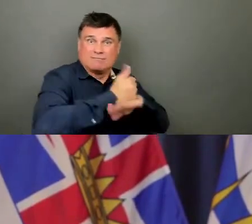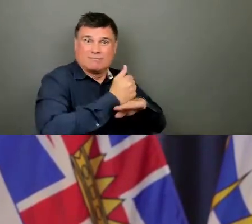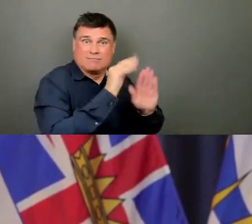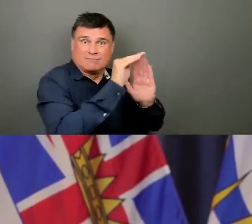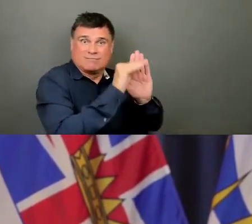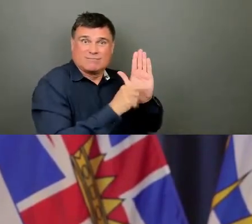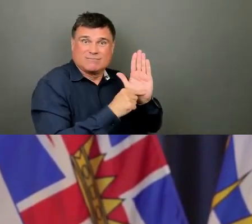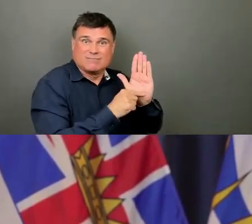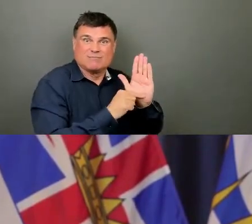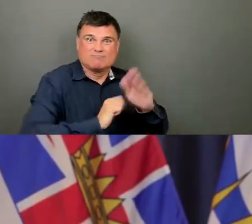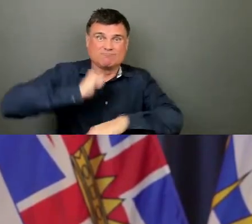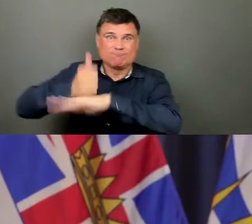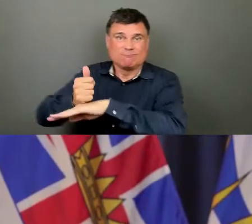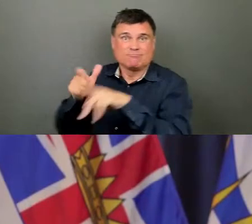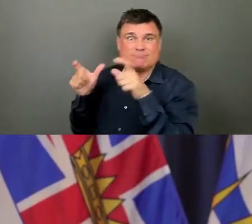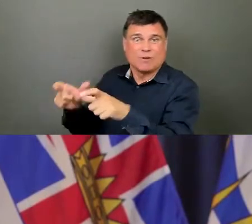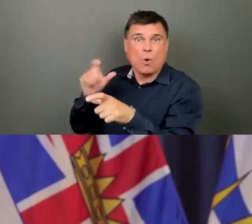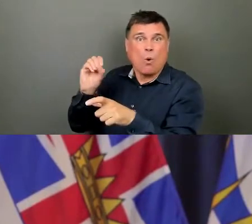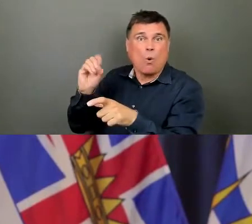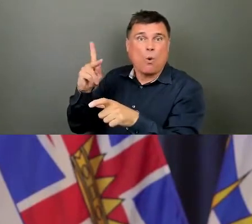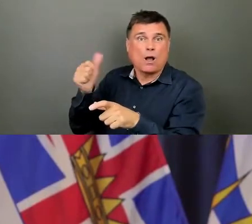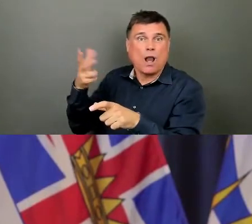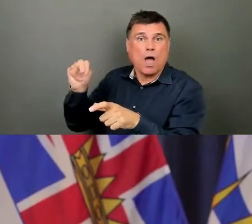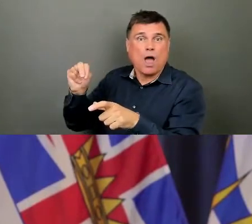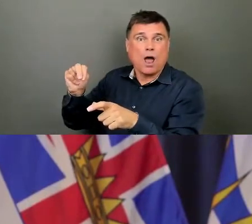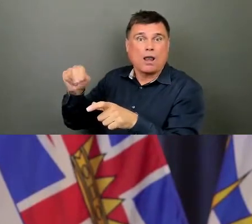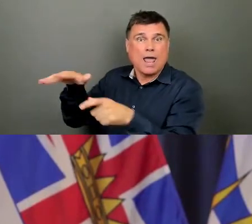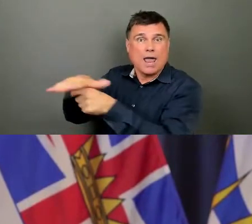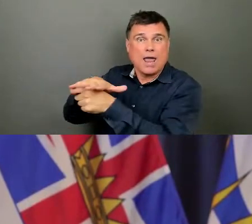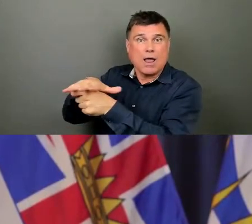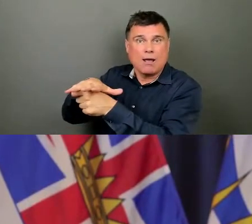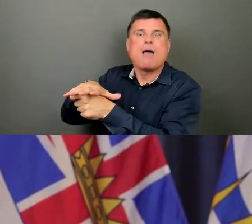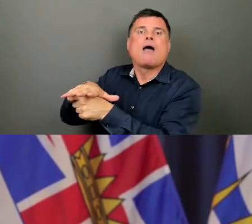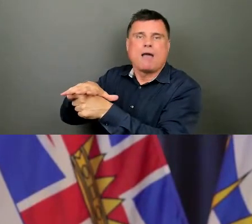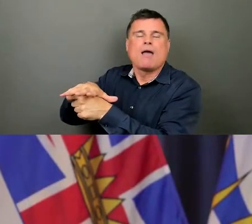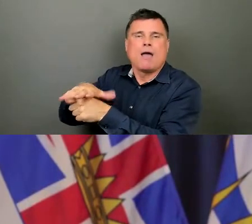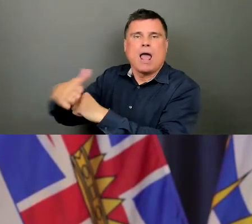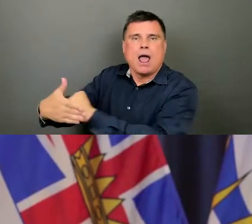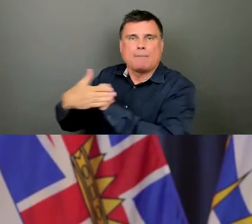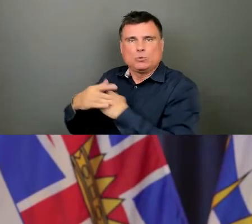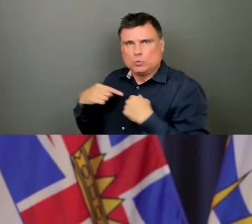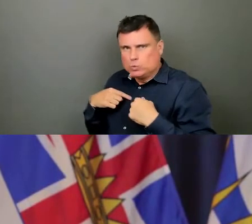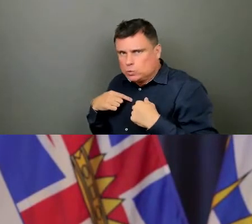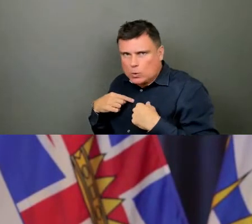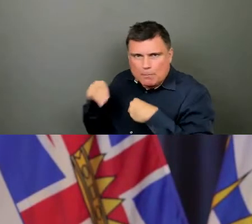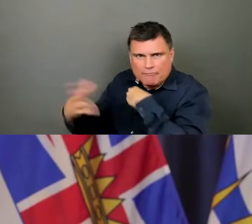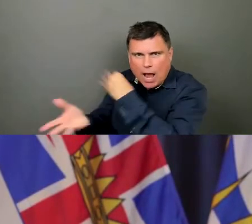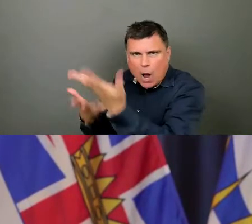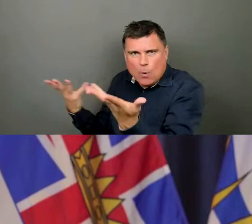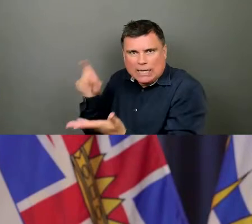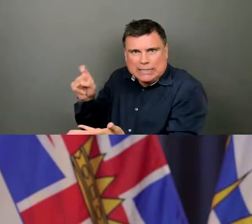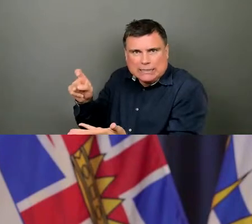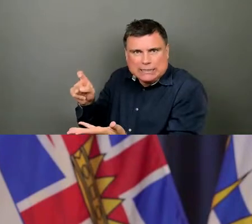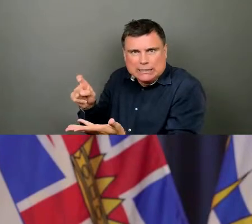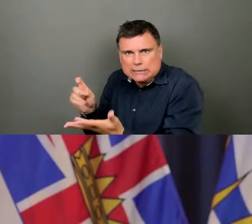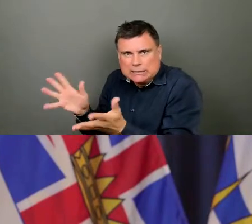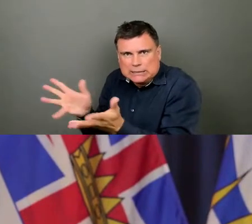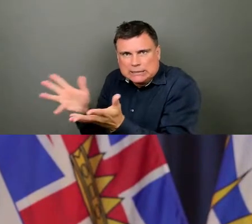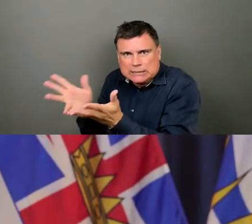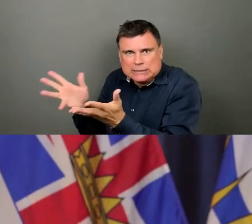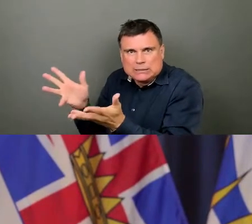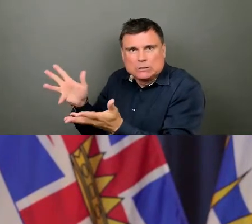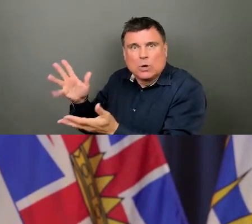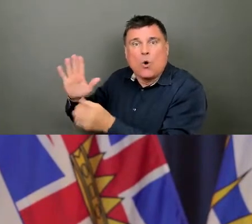they help all of those working in our healthcare system deliver all of the services that are needed for all of the health conditions,